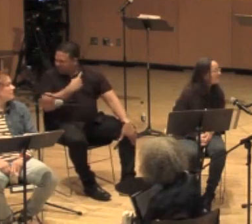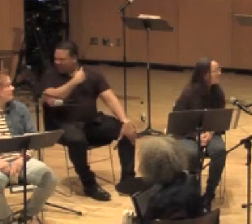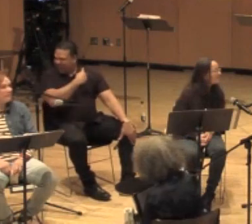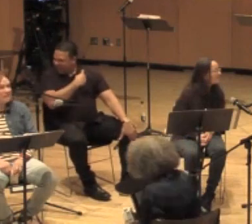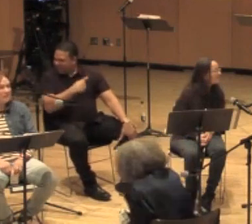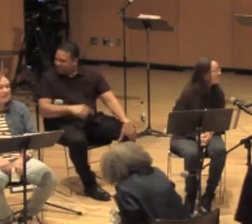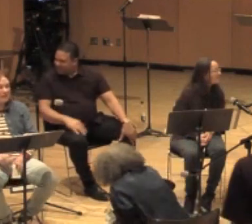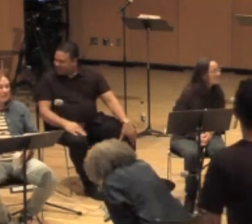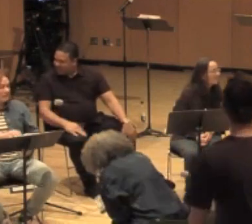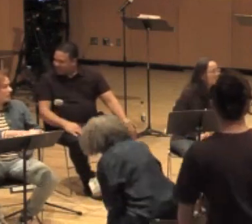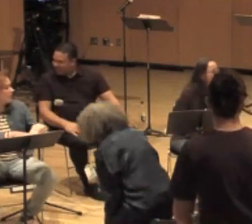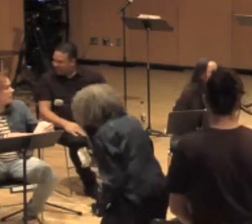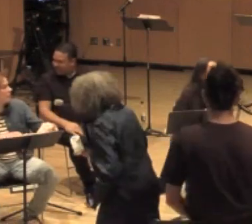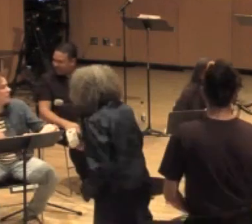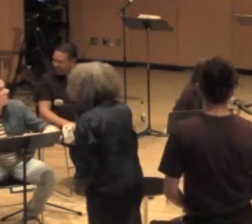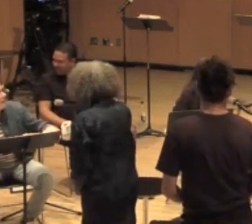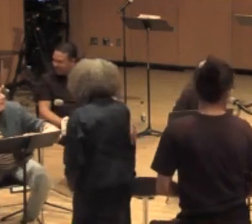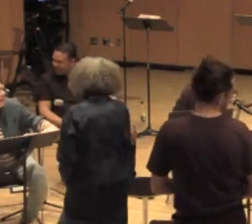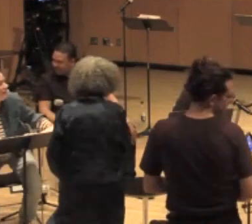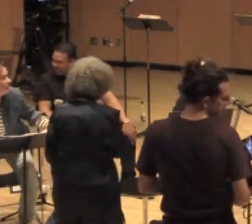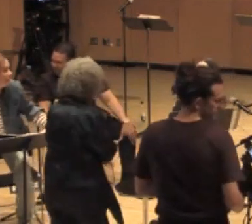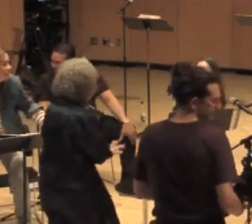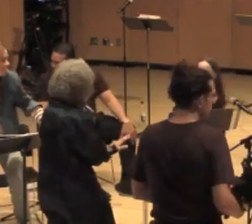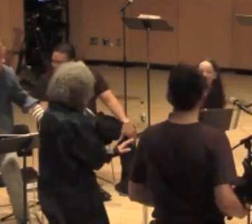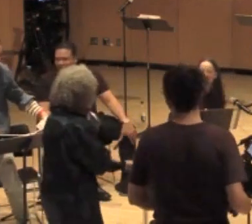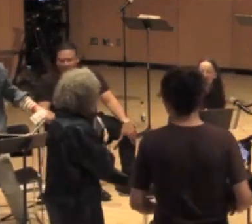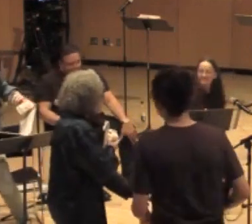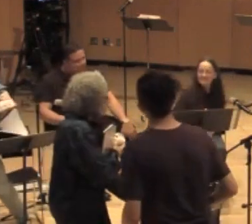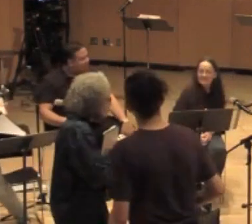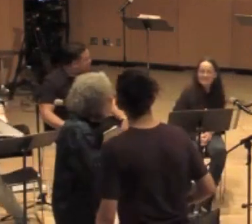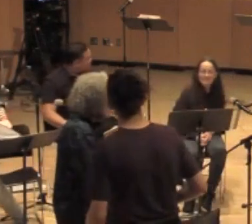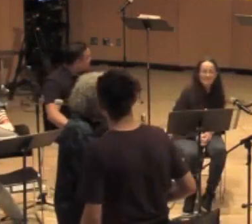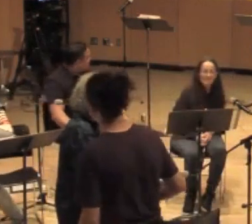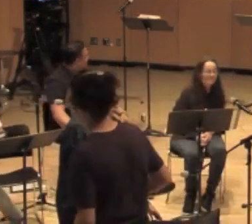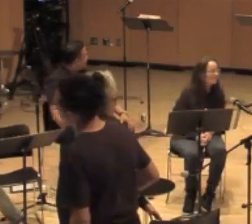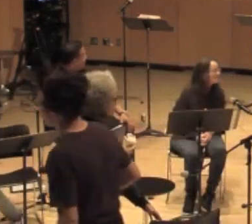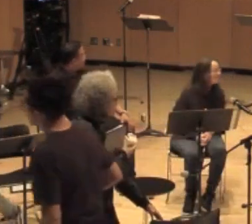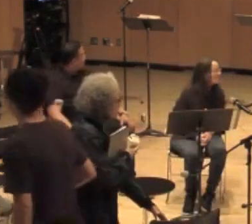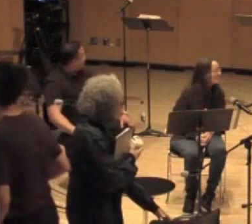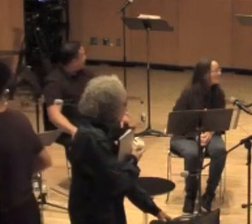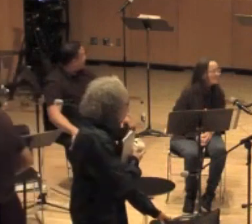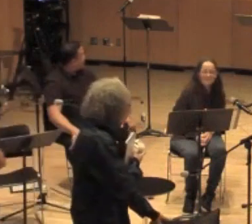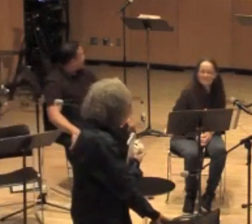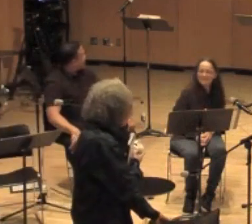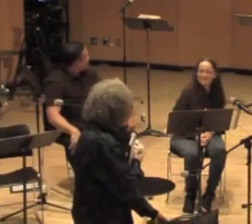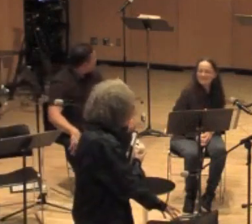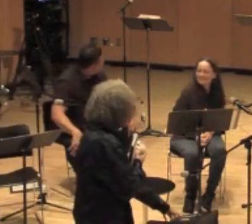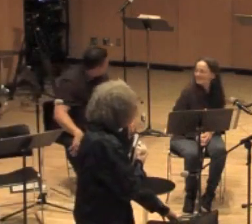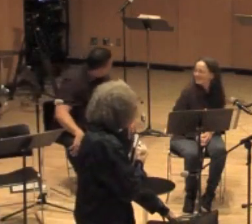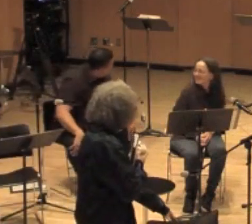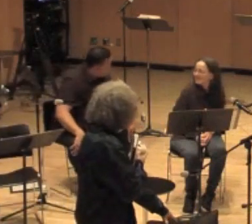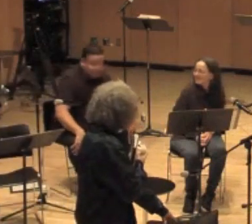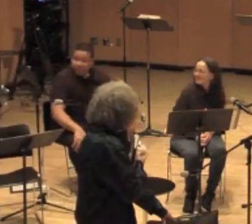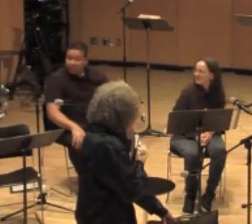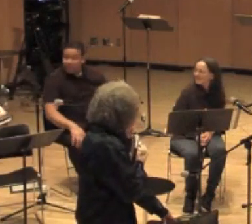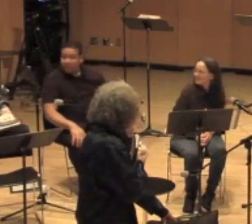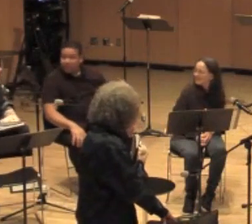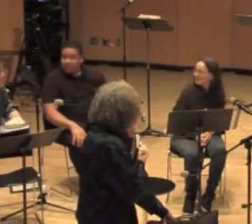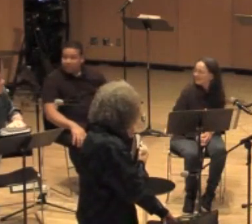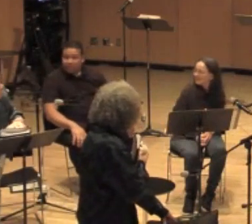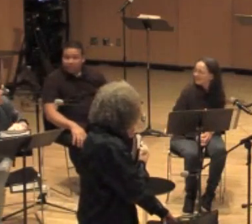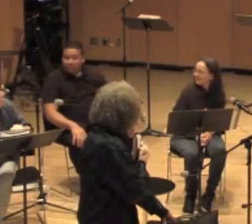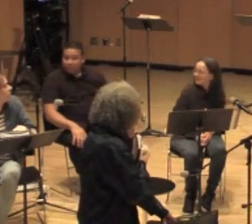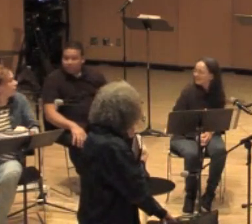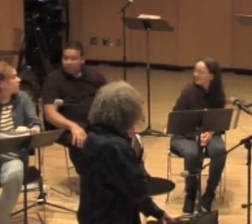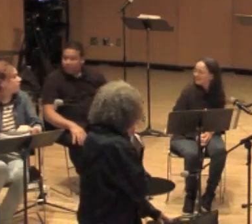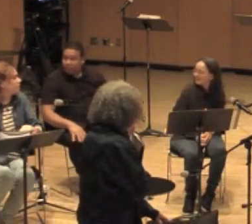conversations over the last when we had Zoom conversations over the last couple of weeks no no for her to take my swap I'm